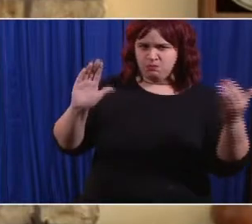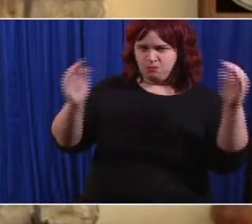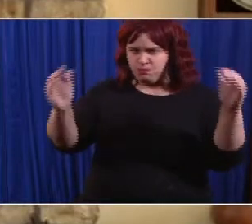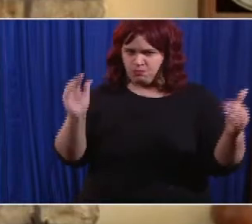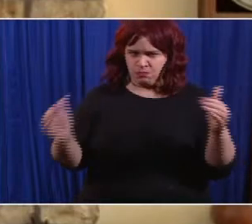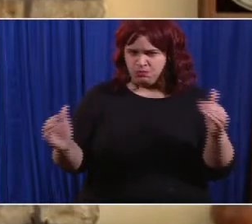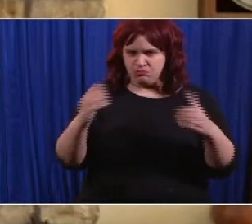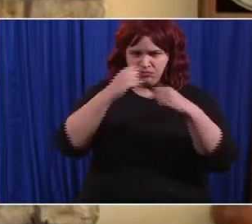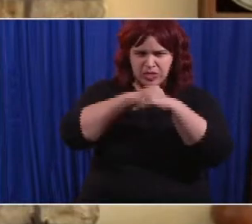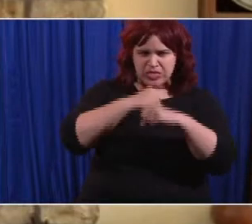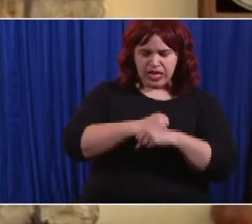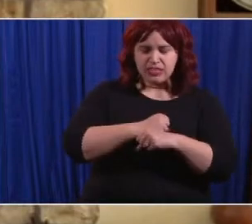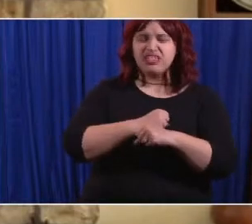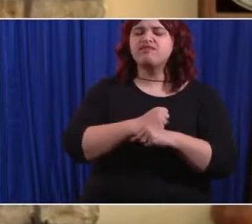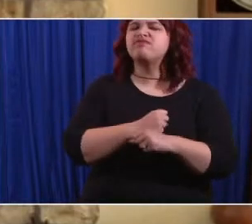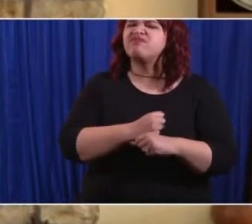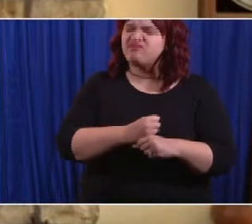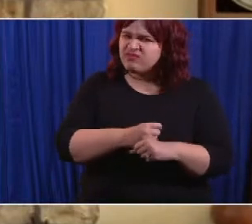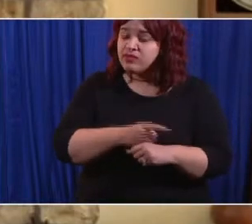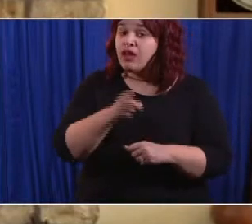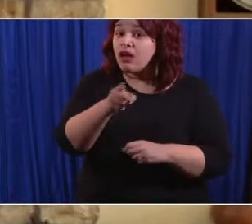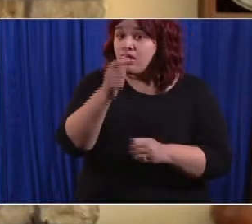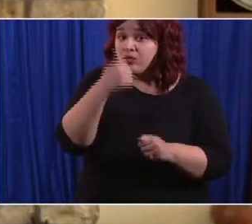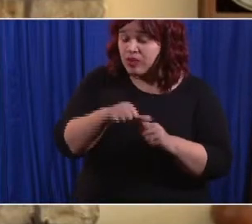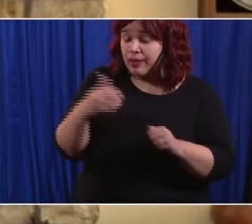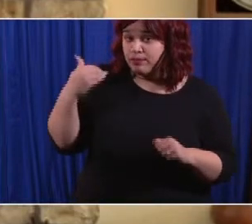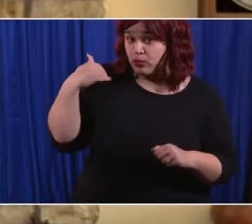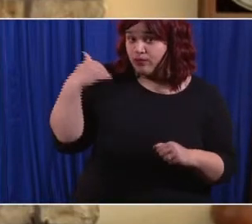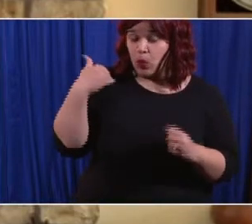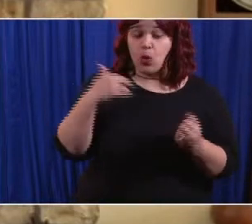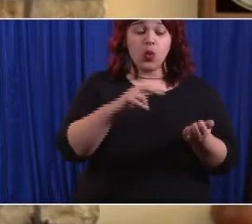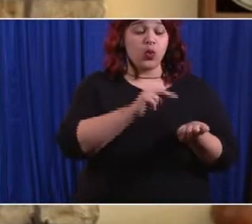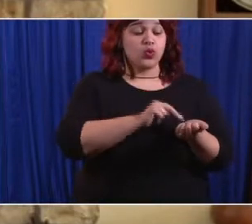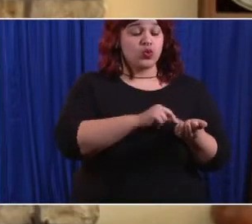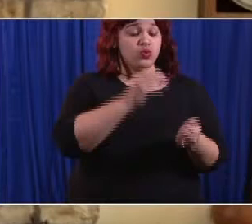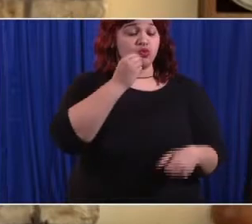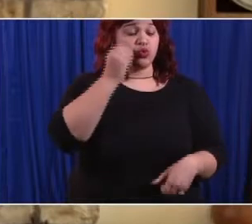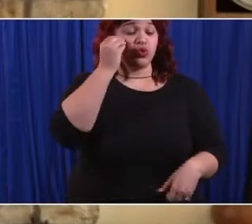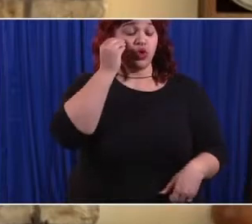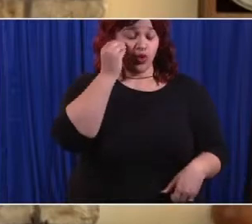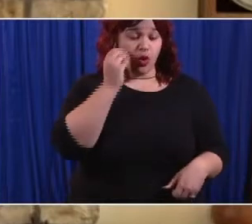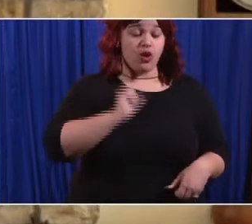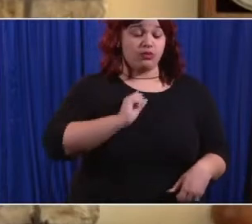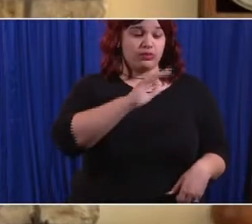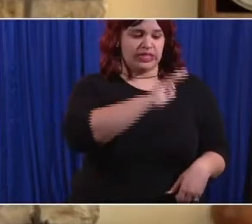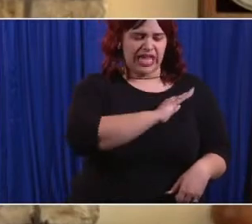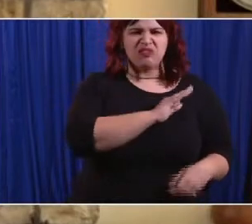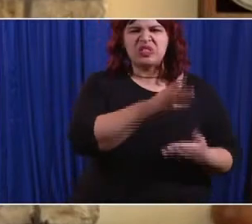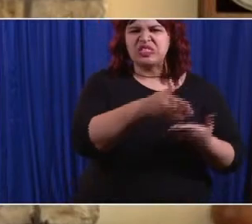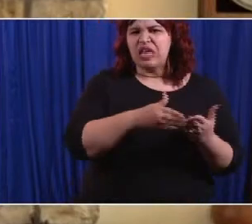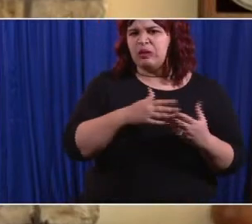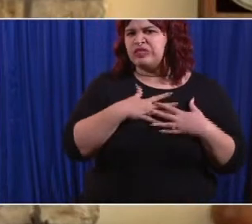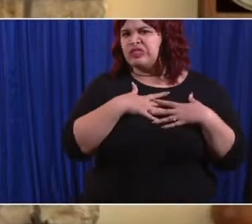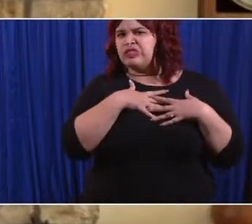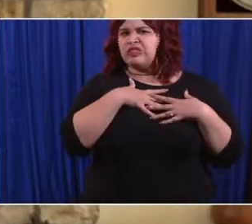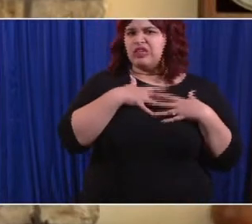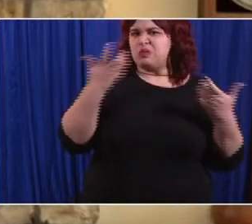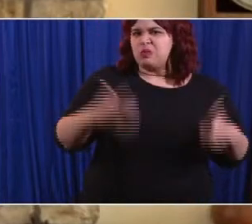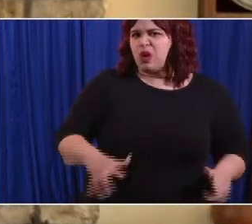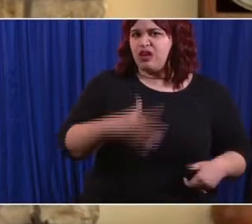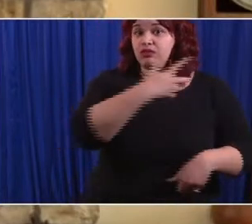with the nursing home employees who were a little reluctant to get it, what's the strategy for continuing to